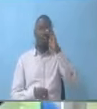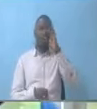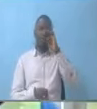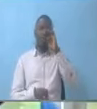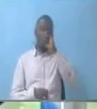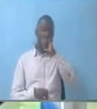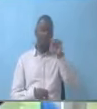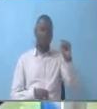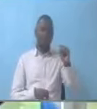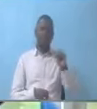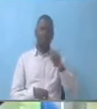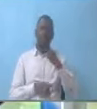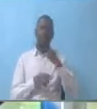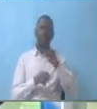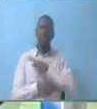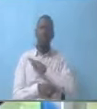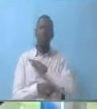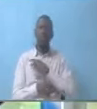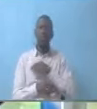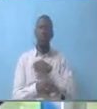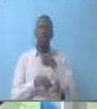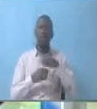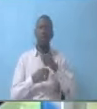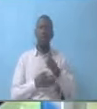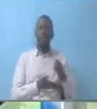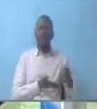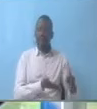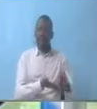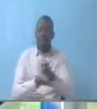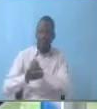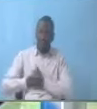This is also freezing of accounts.